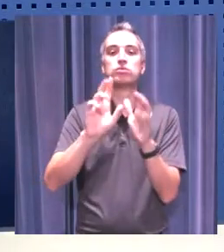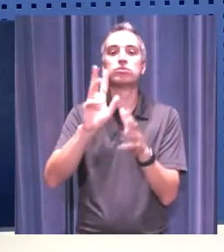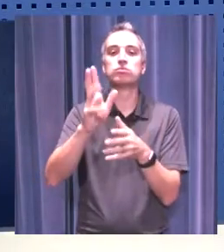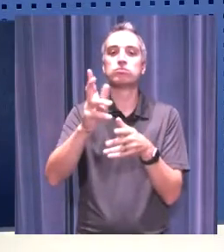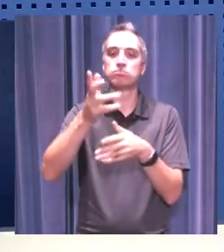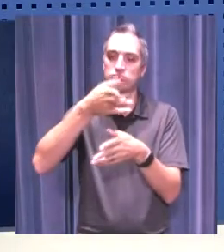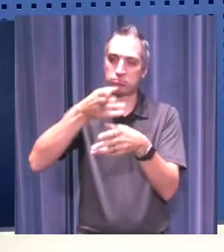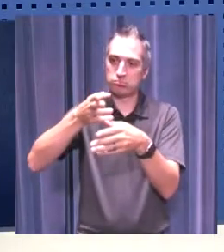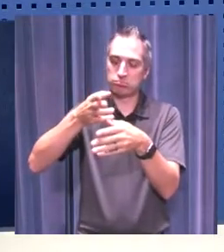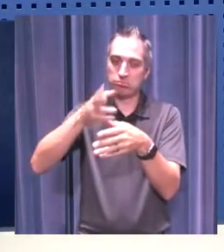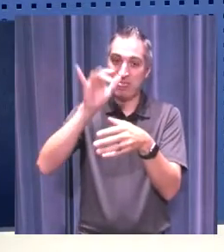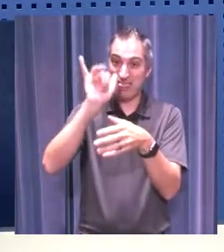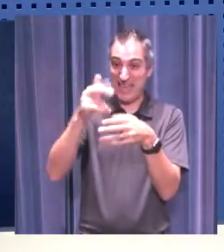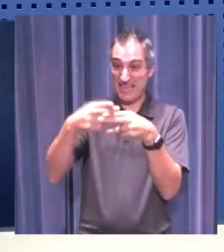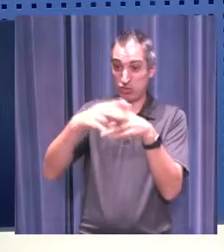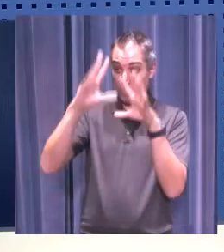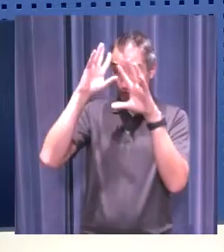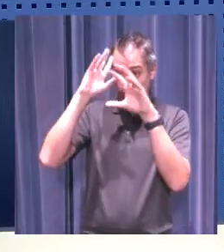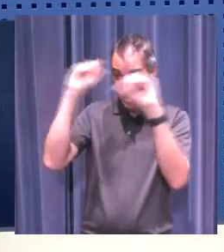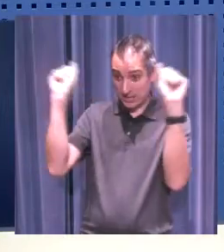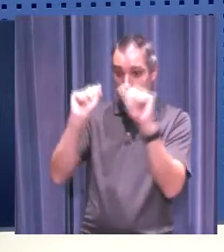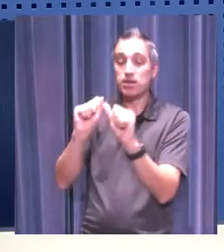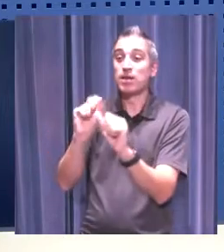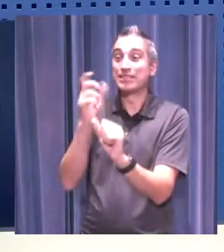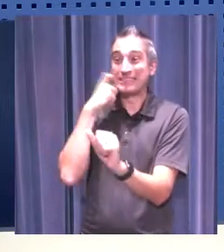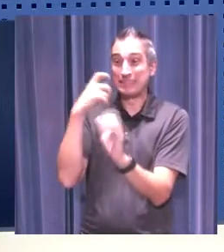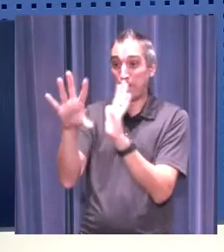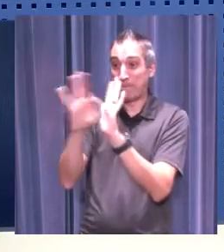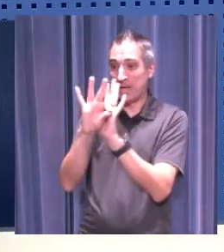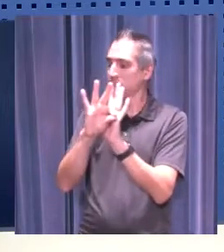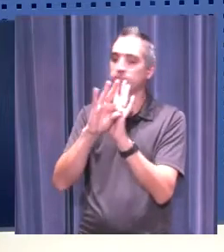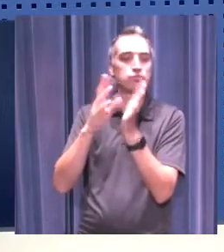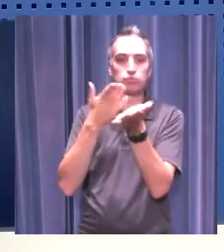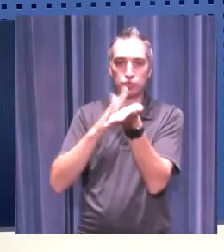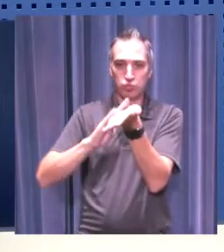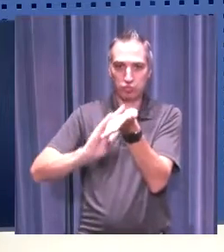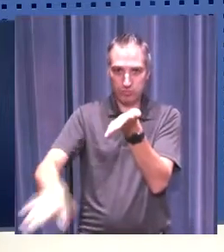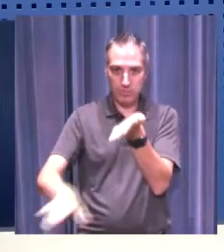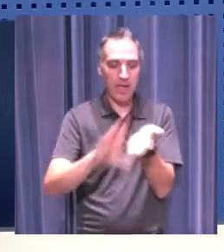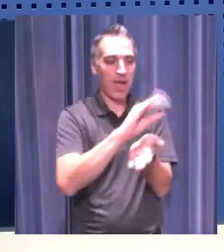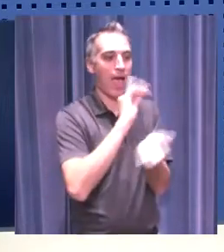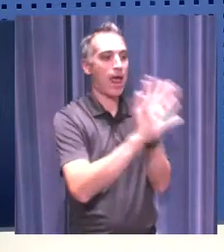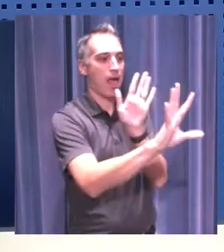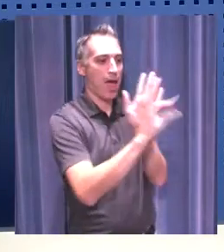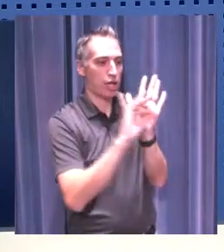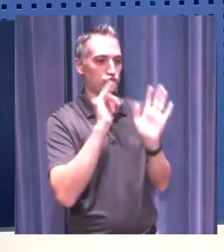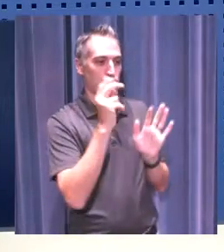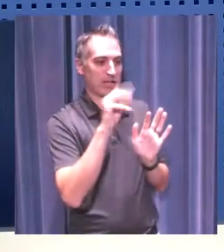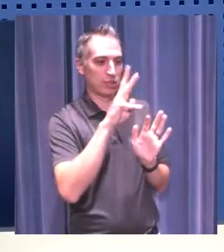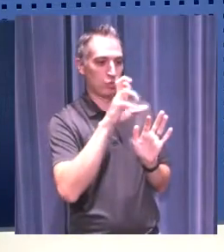interim president Jason Wilson until a permanent president can be selected.